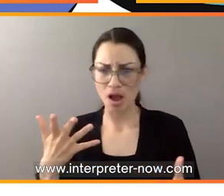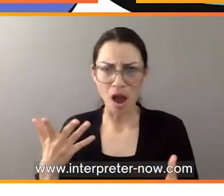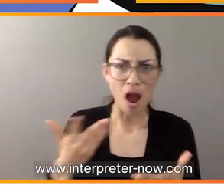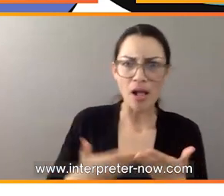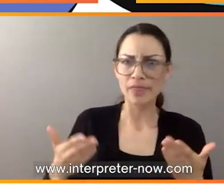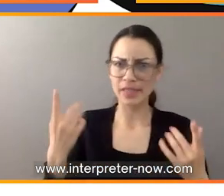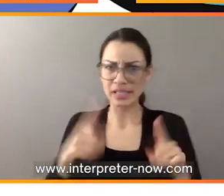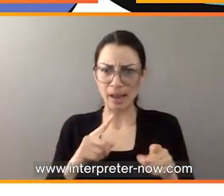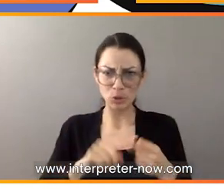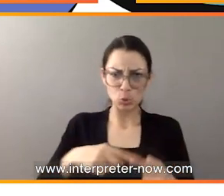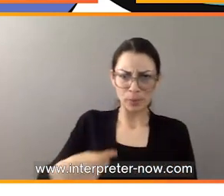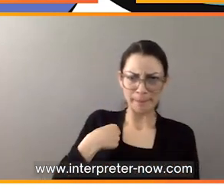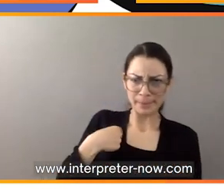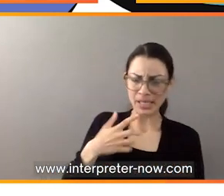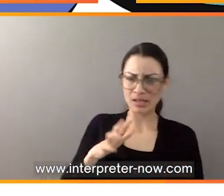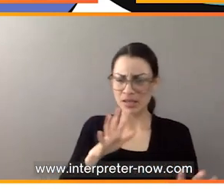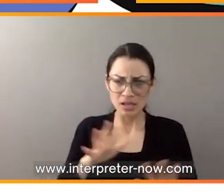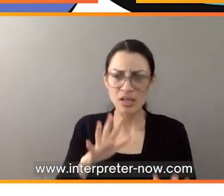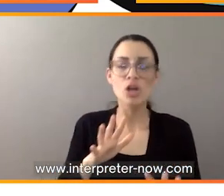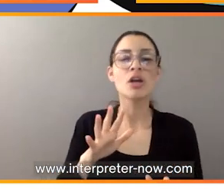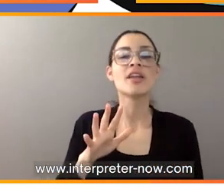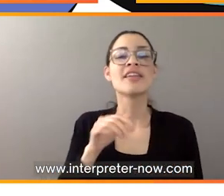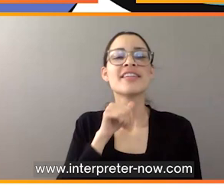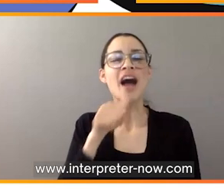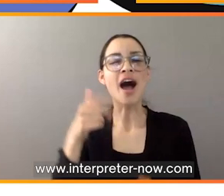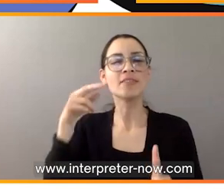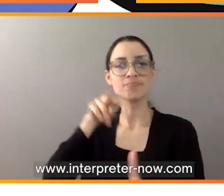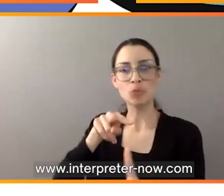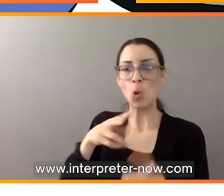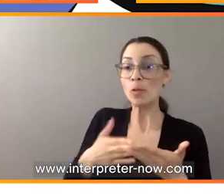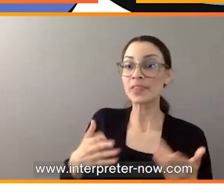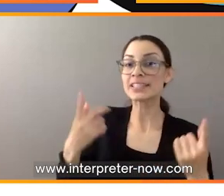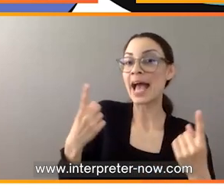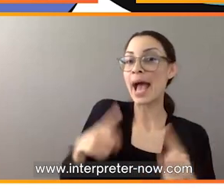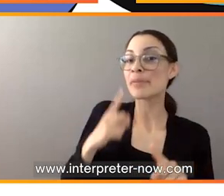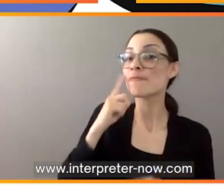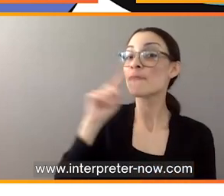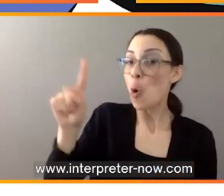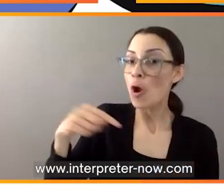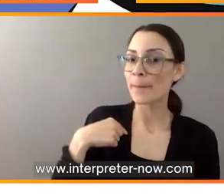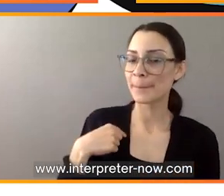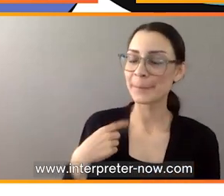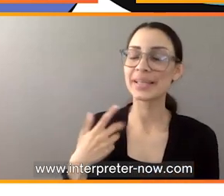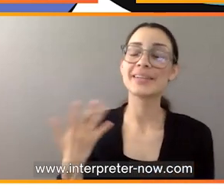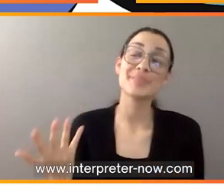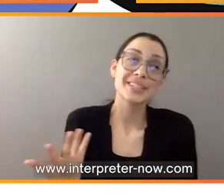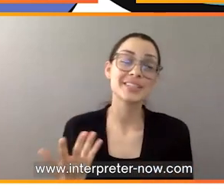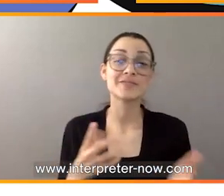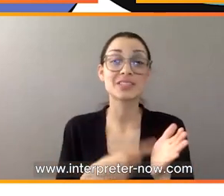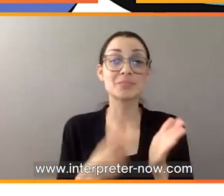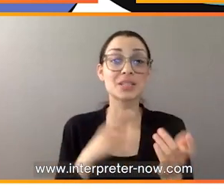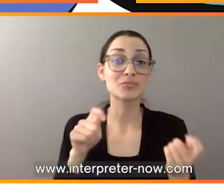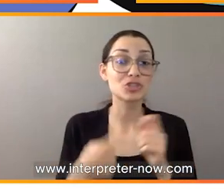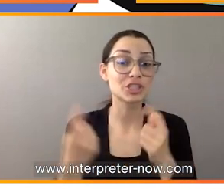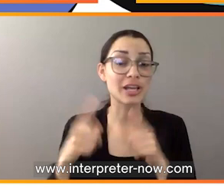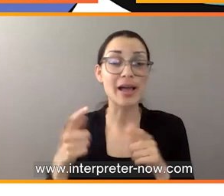like things are happening to them, you know, not for them, and that they're not a part of it in any way.